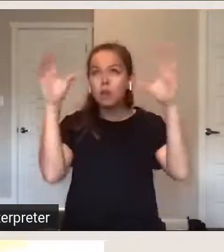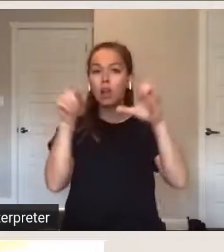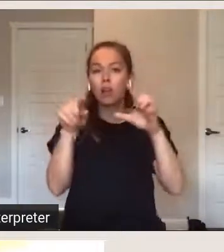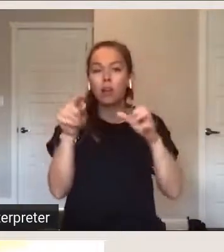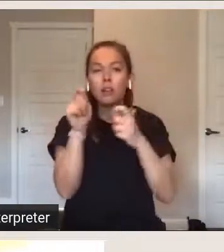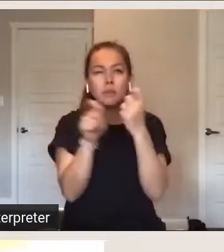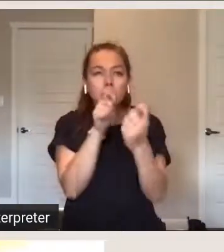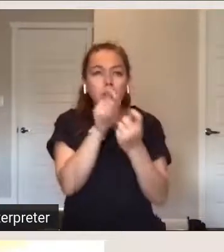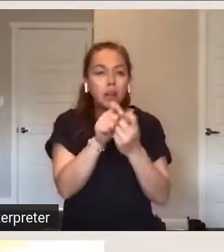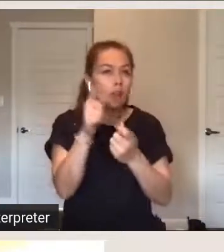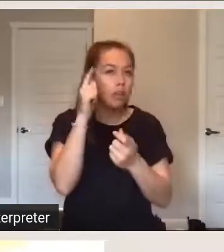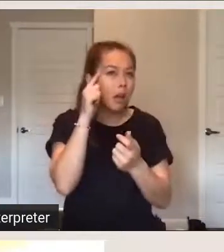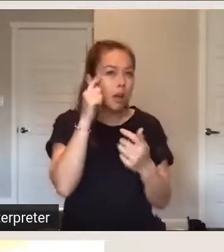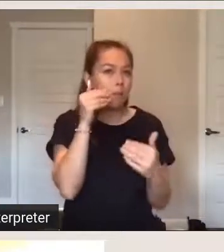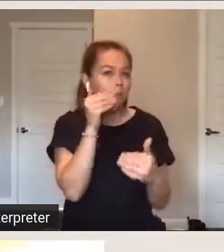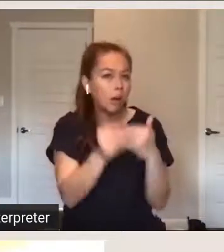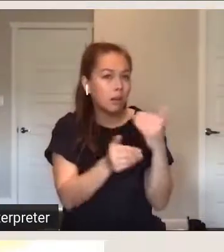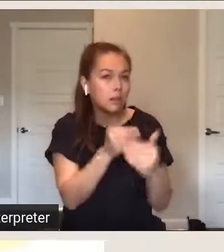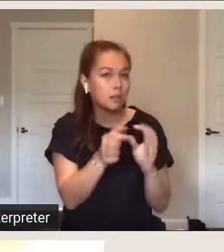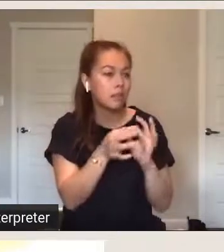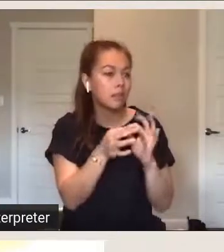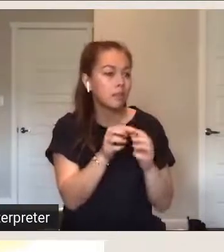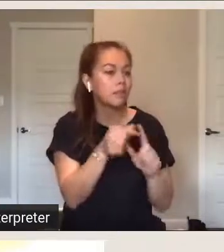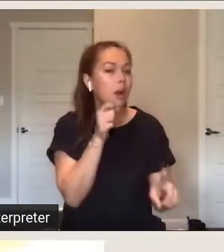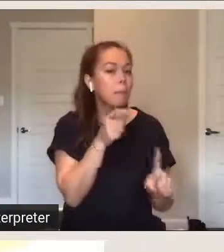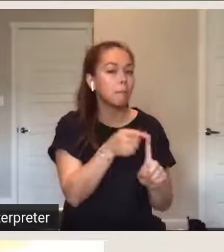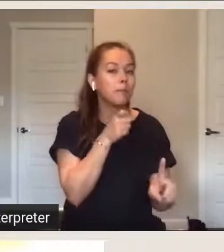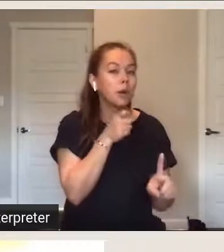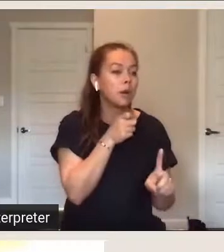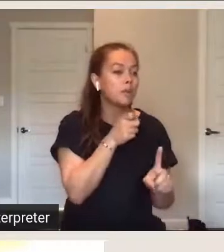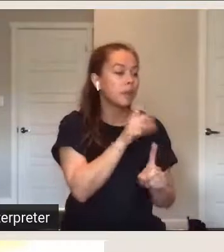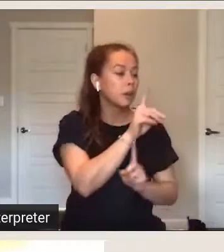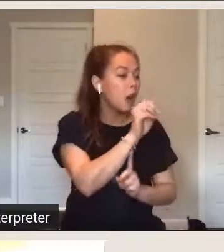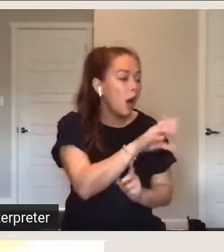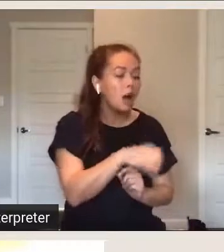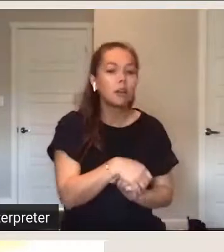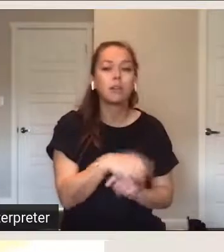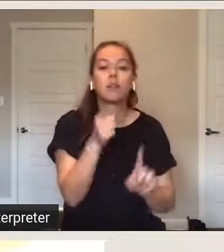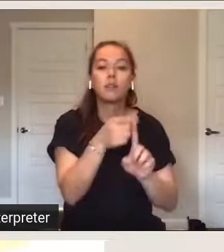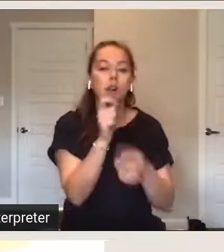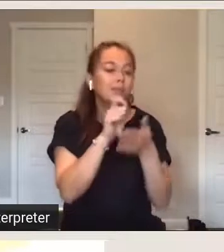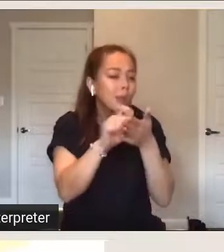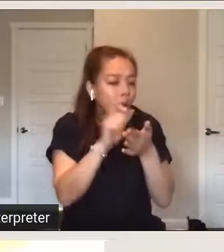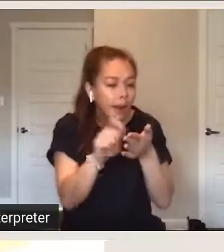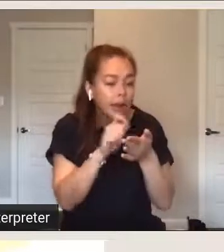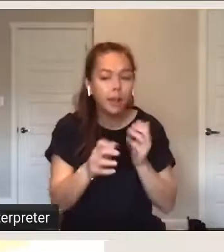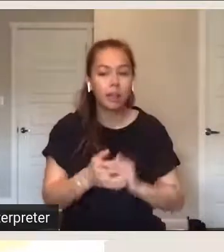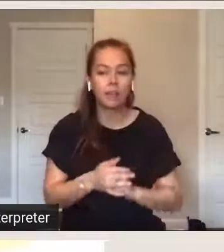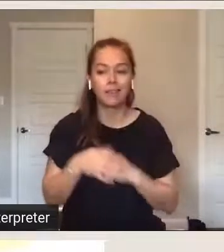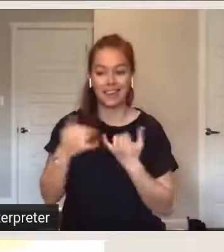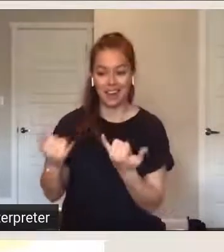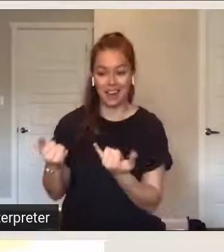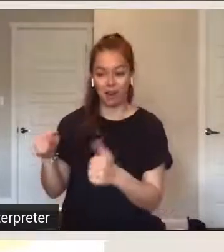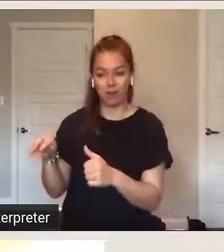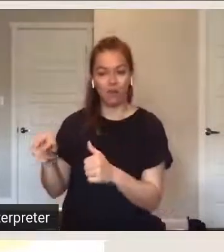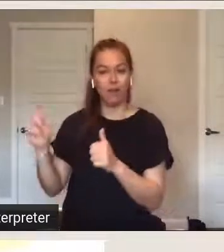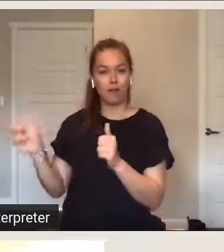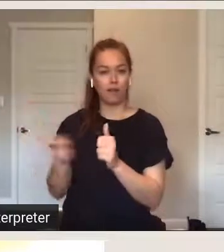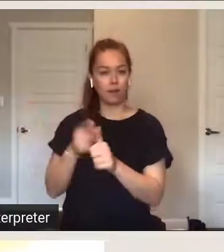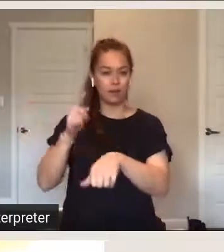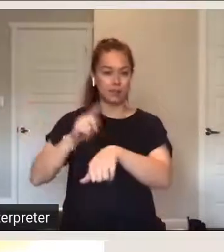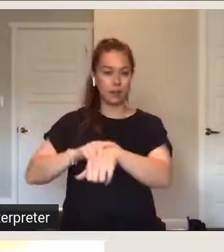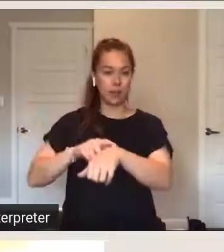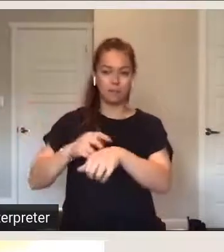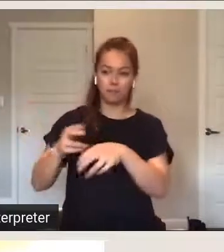previous work. And yeah, I just wanted to hear more about, as you mentioned, like this being your first time in